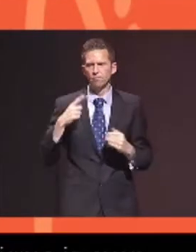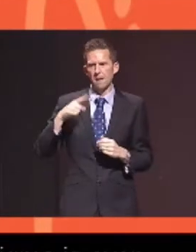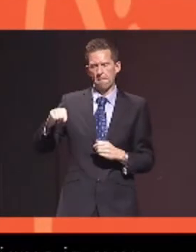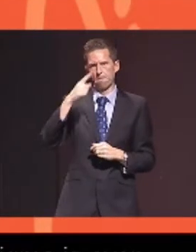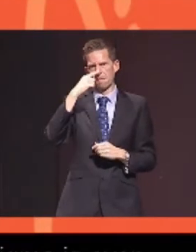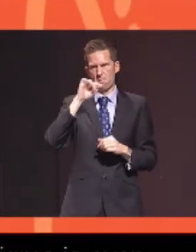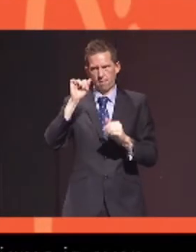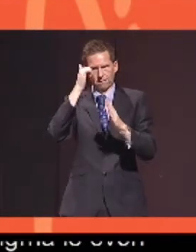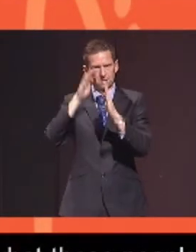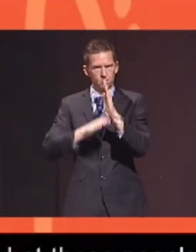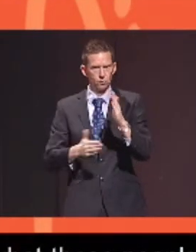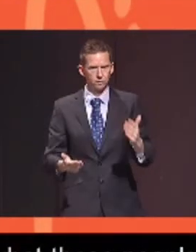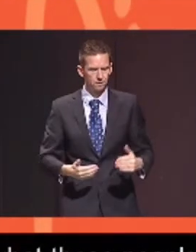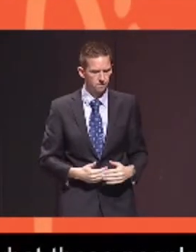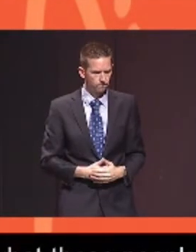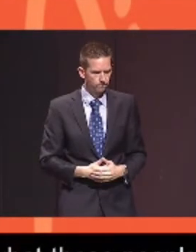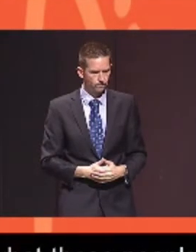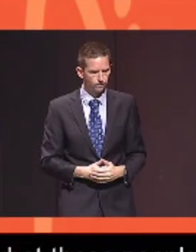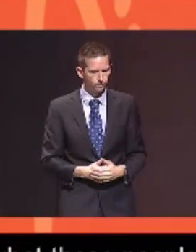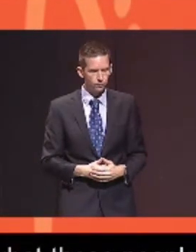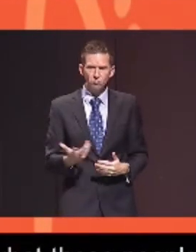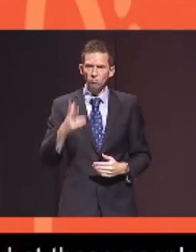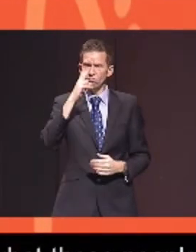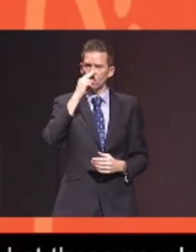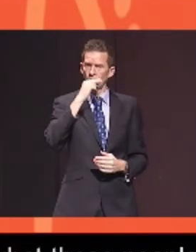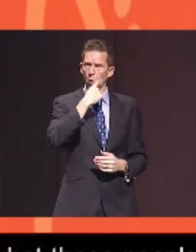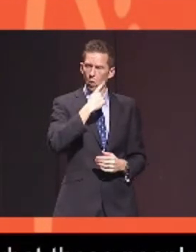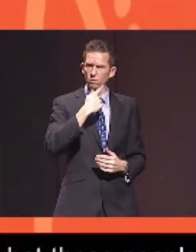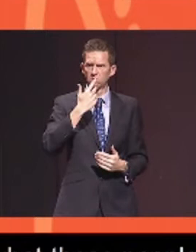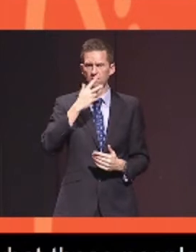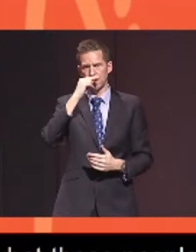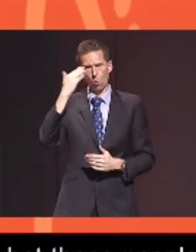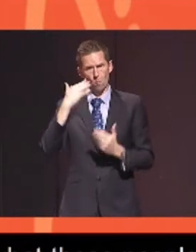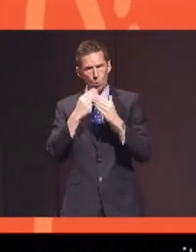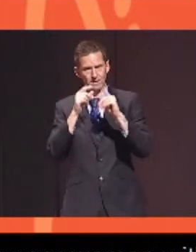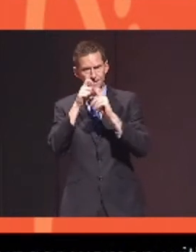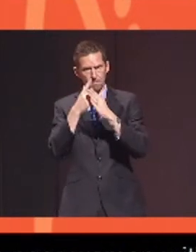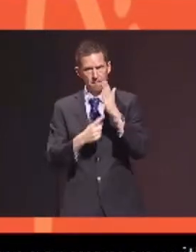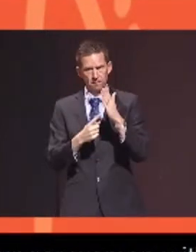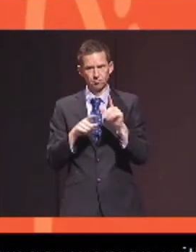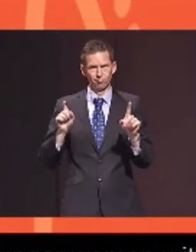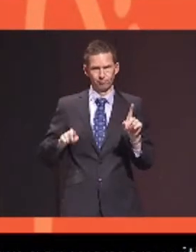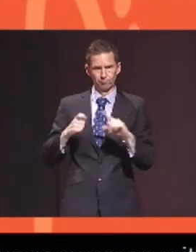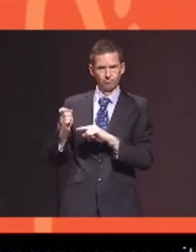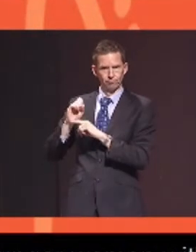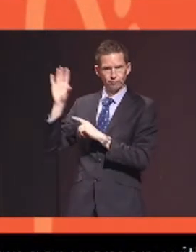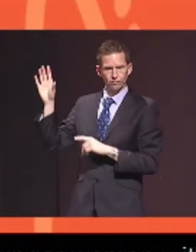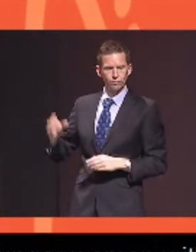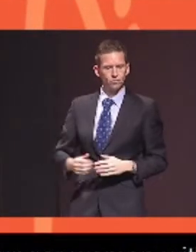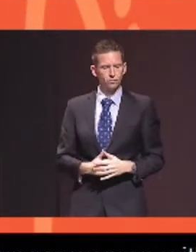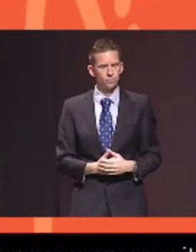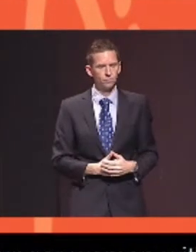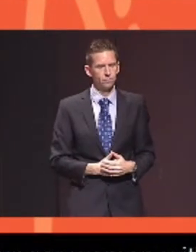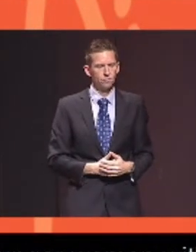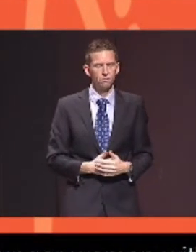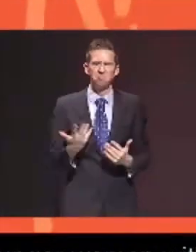people are facing right now. Adolescent girls and young women with disabilities, next one please, may be